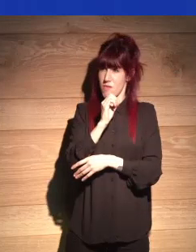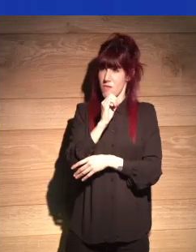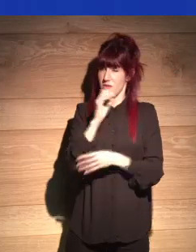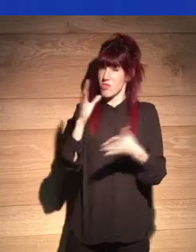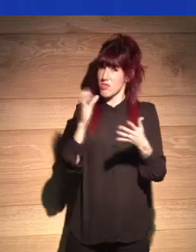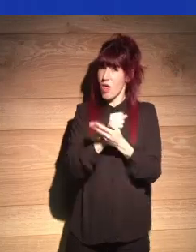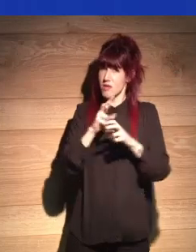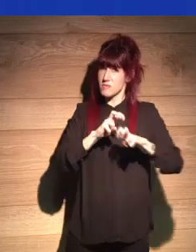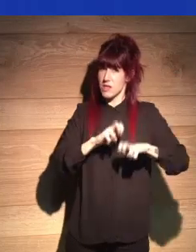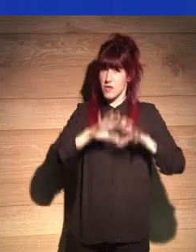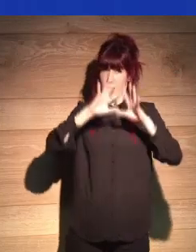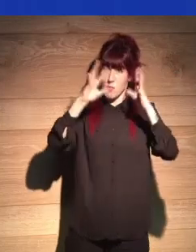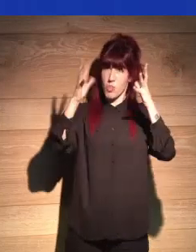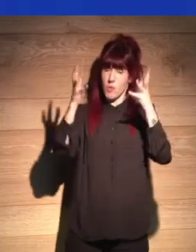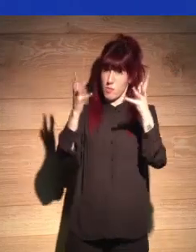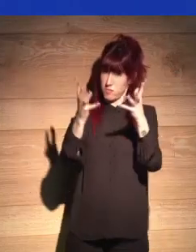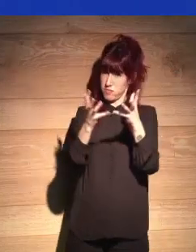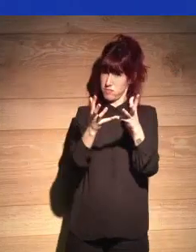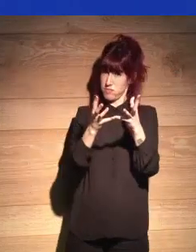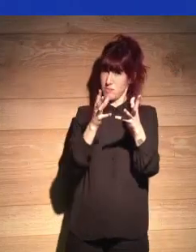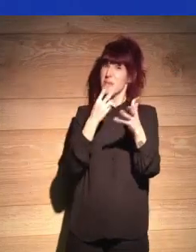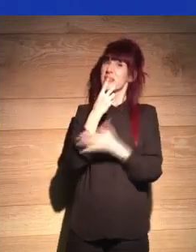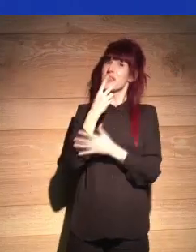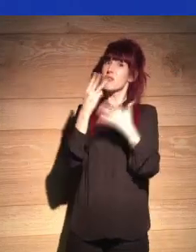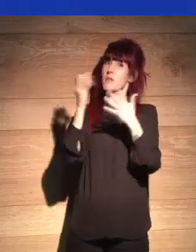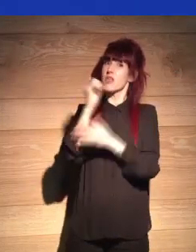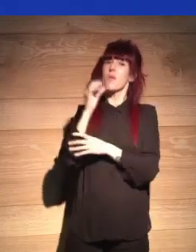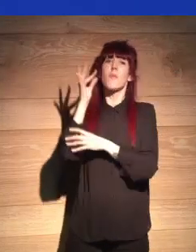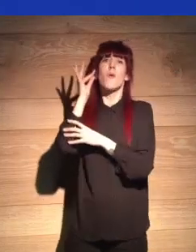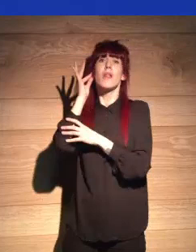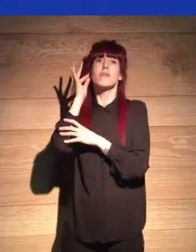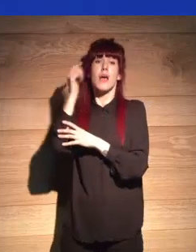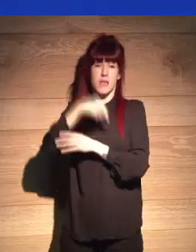28% of all the researchers worldwide are women.